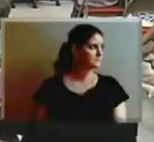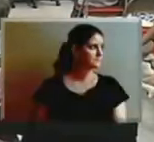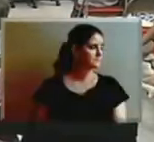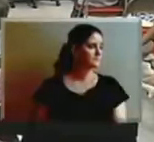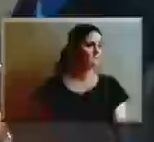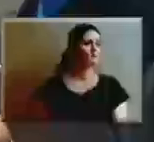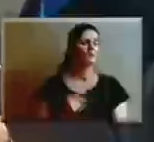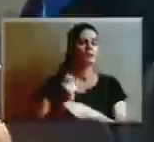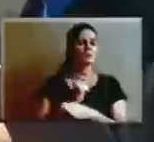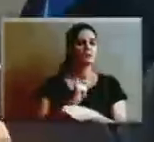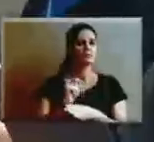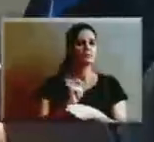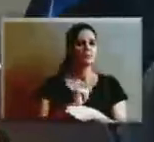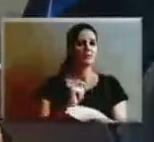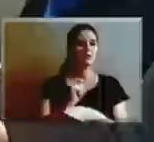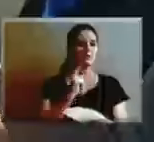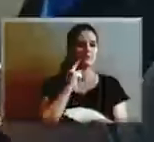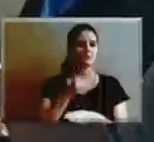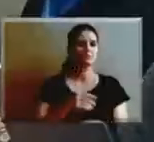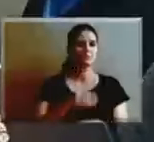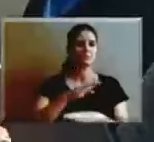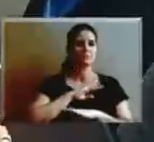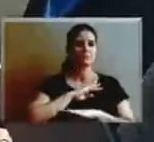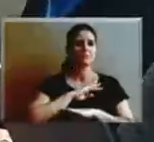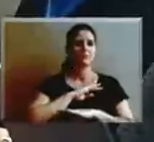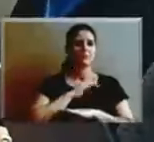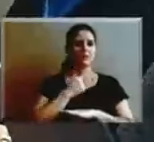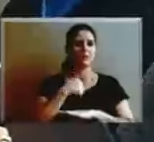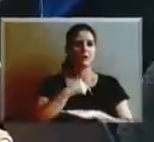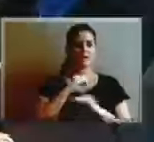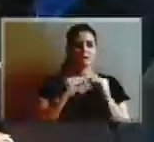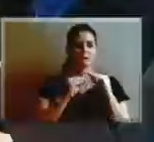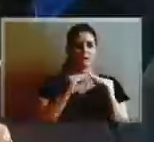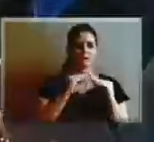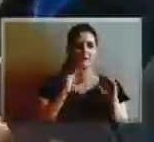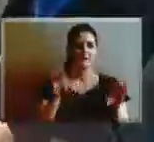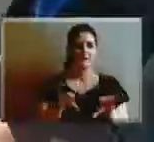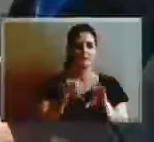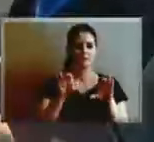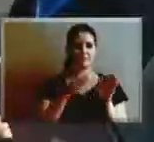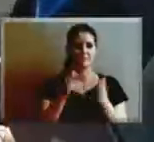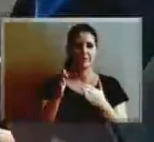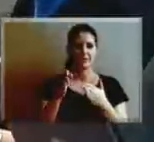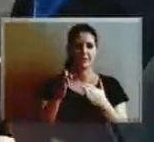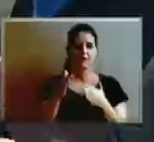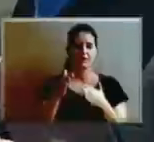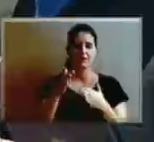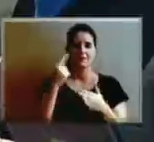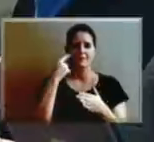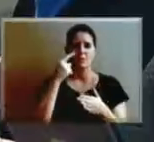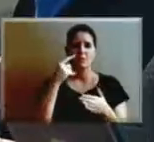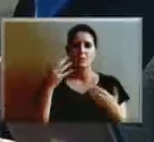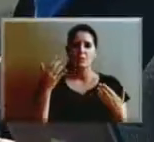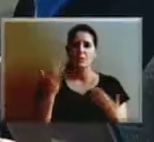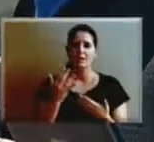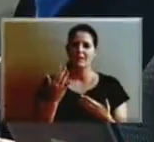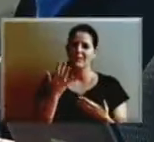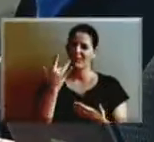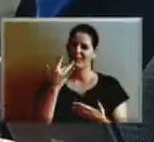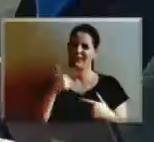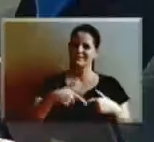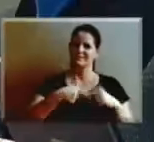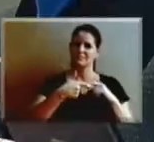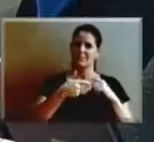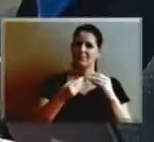The training to comply with the corrective action plan is due to disproportionality in the suspensions of